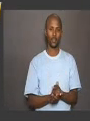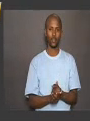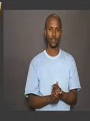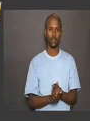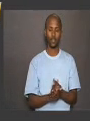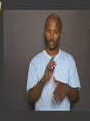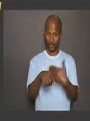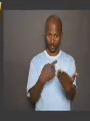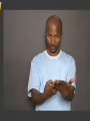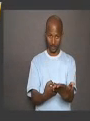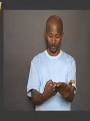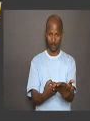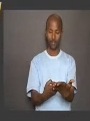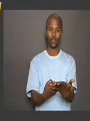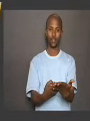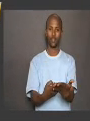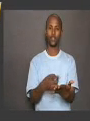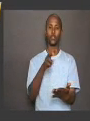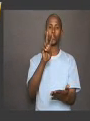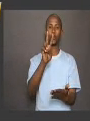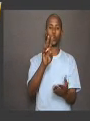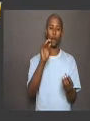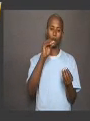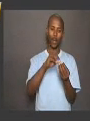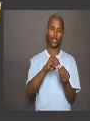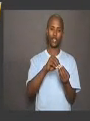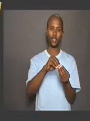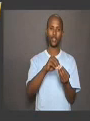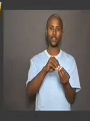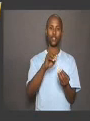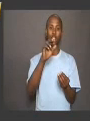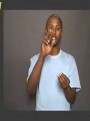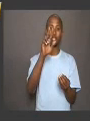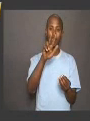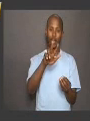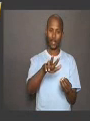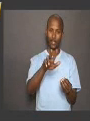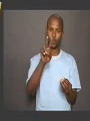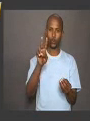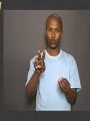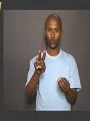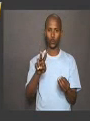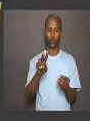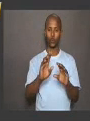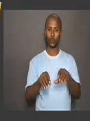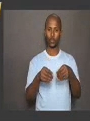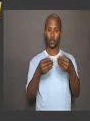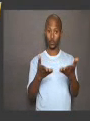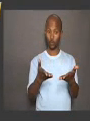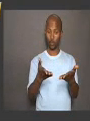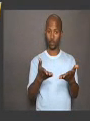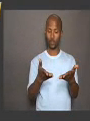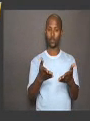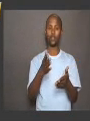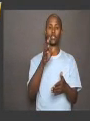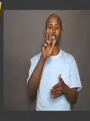This is 2 plus 32, which equals